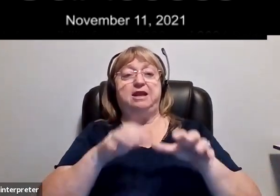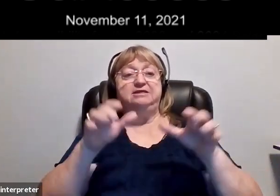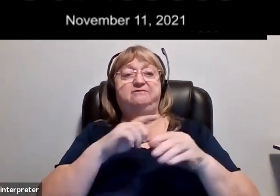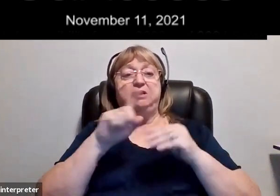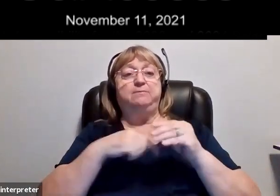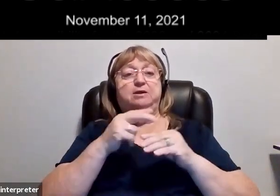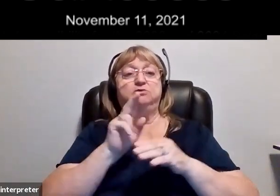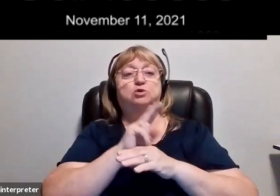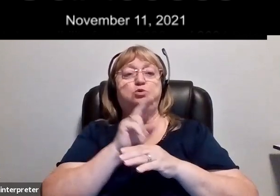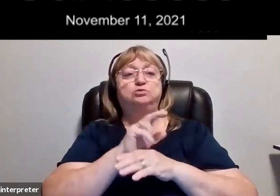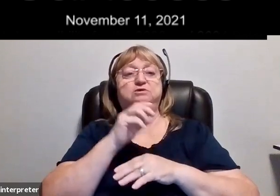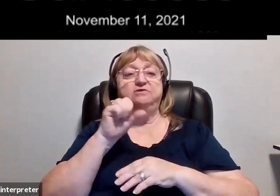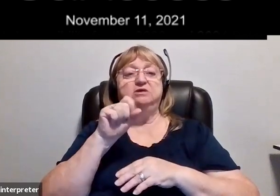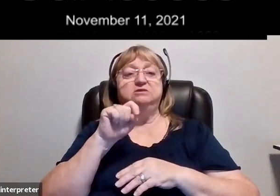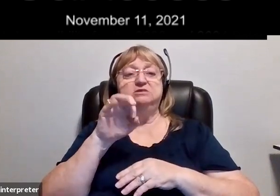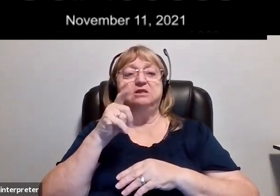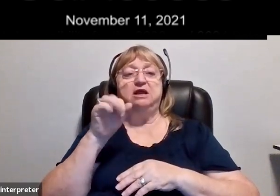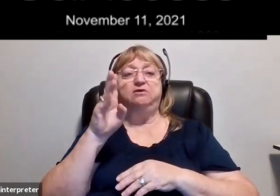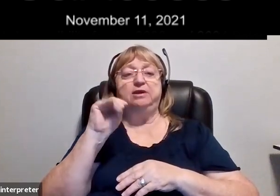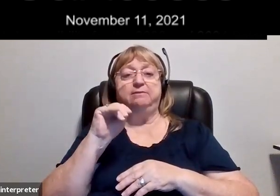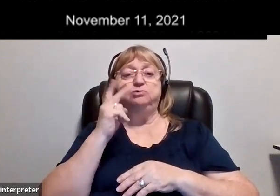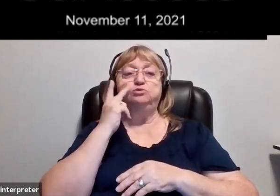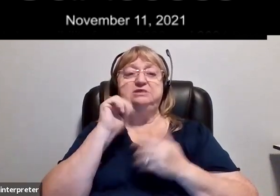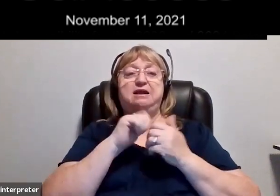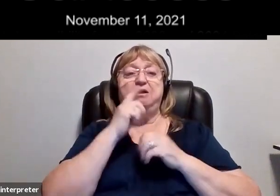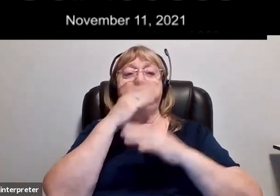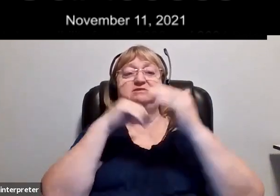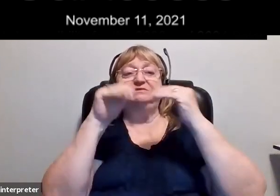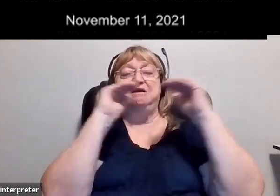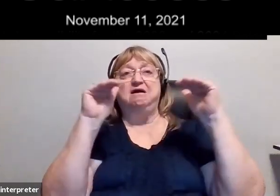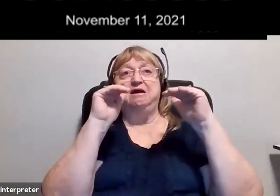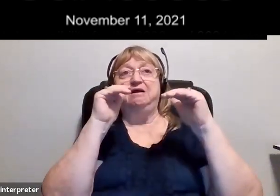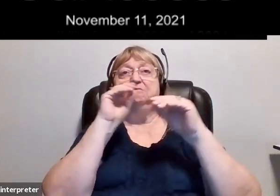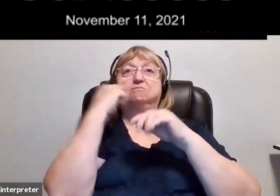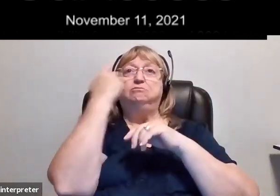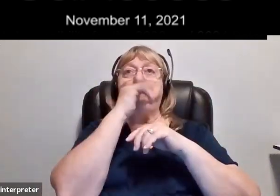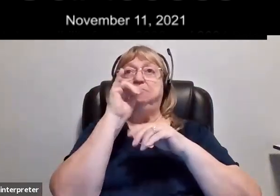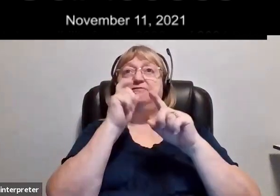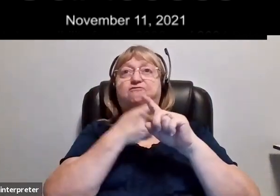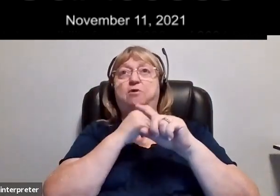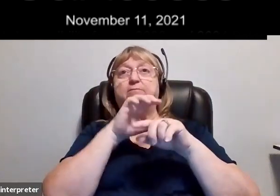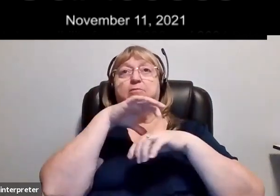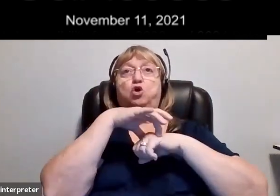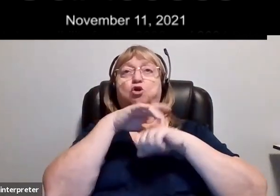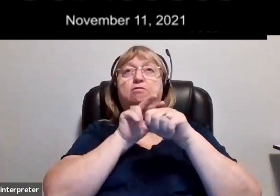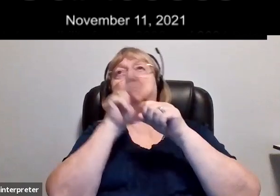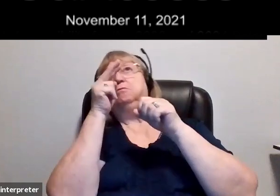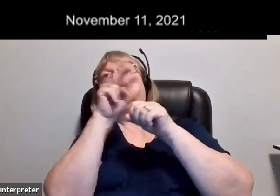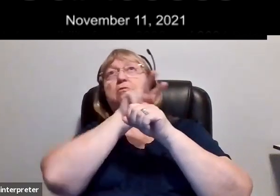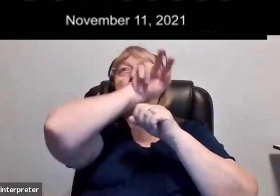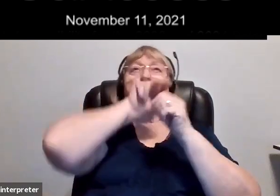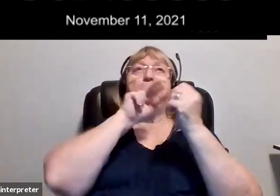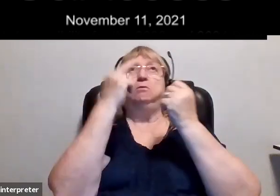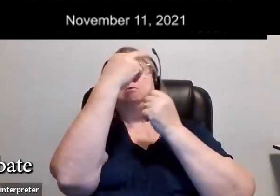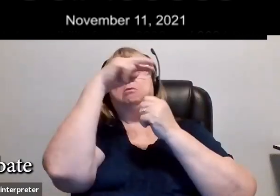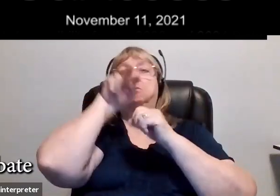of stellarium to see how the sky appears from any position of the Earth, and how constellations look like